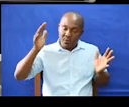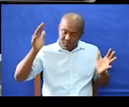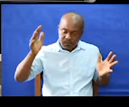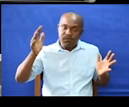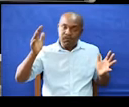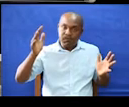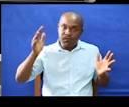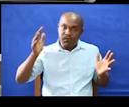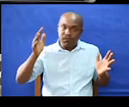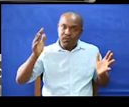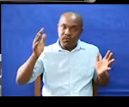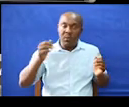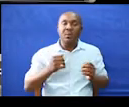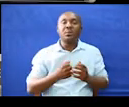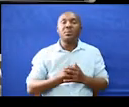of